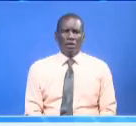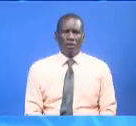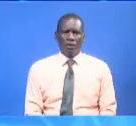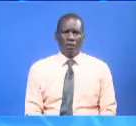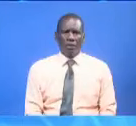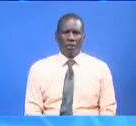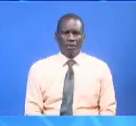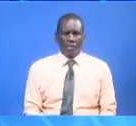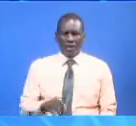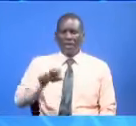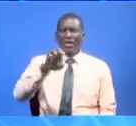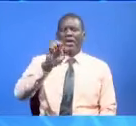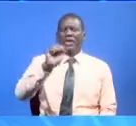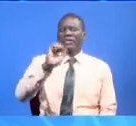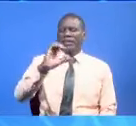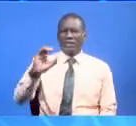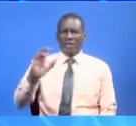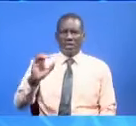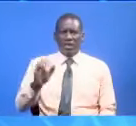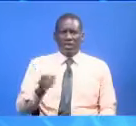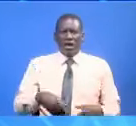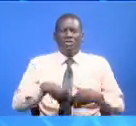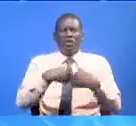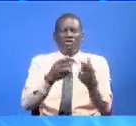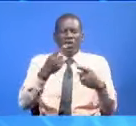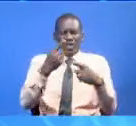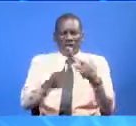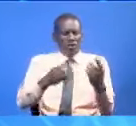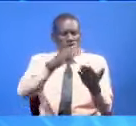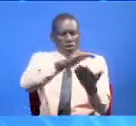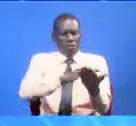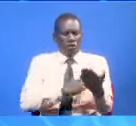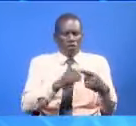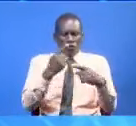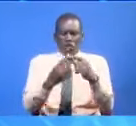The Ethics and Anti-Corruption Commission has released its annual report for the year